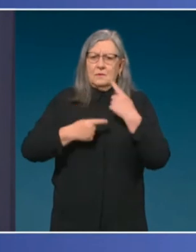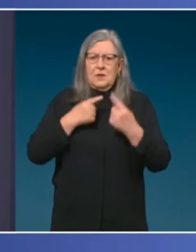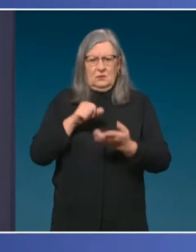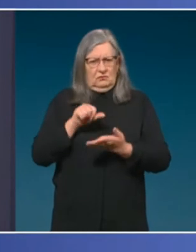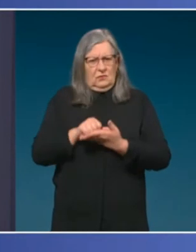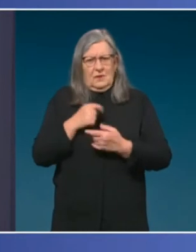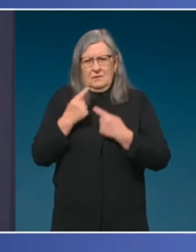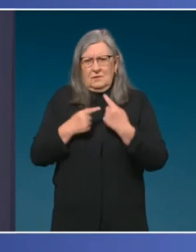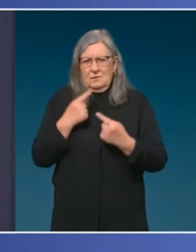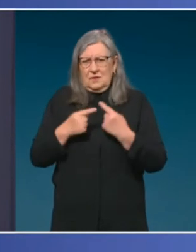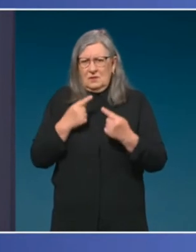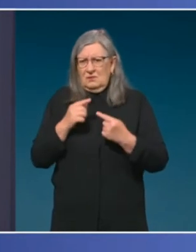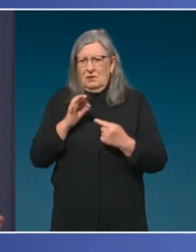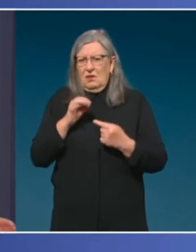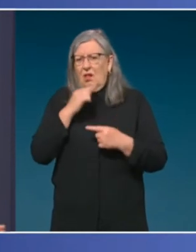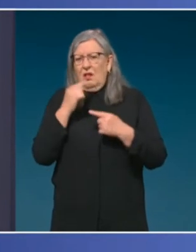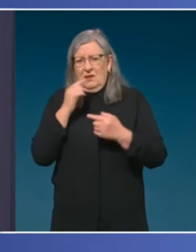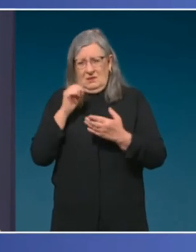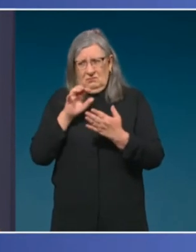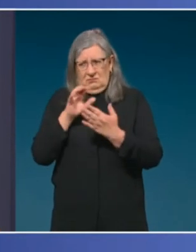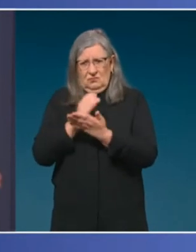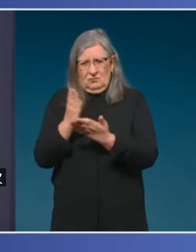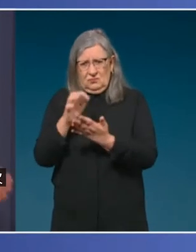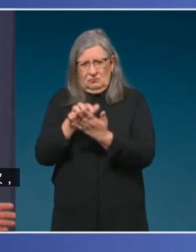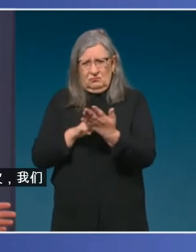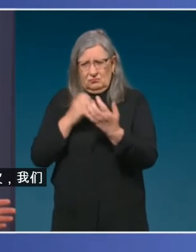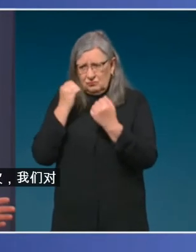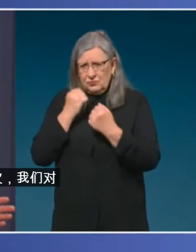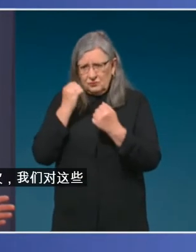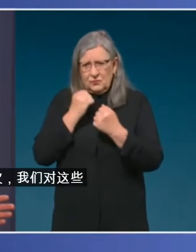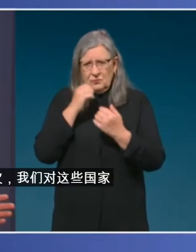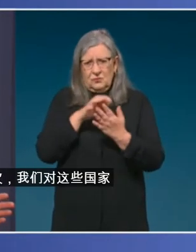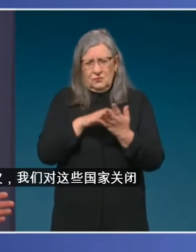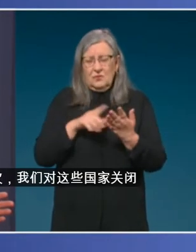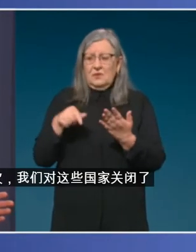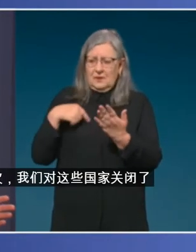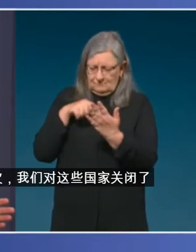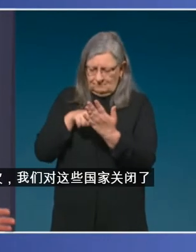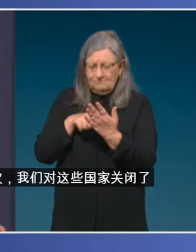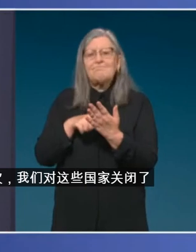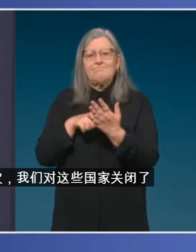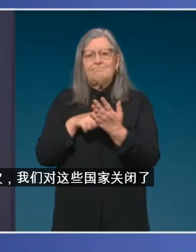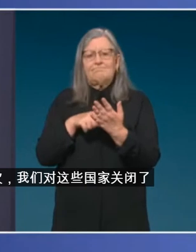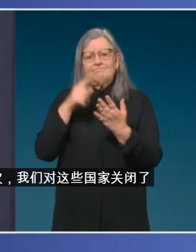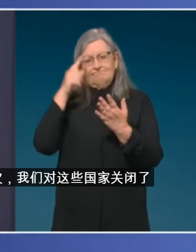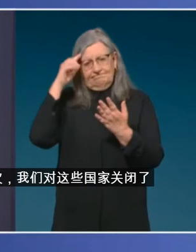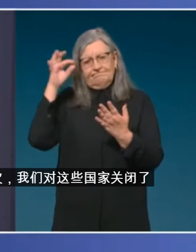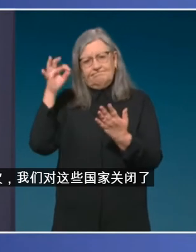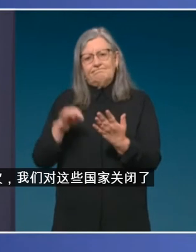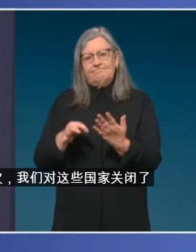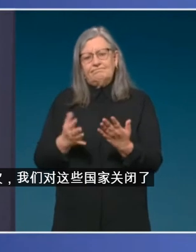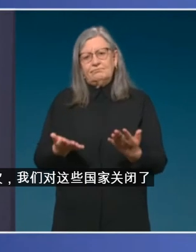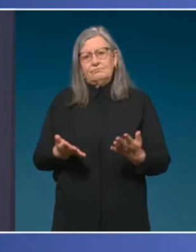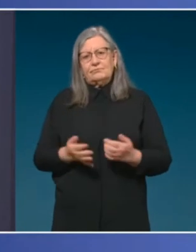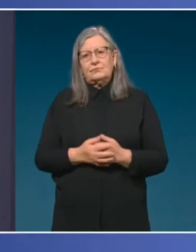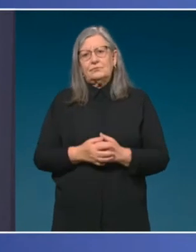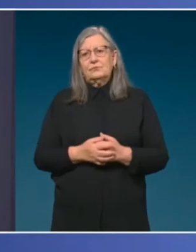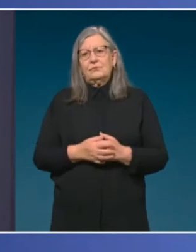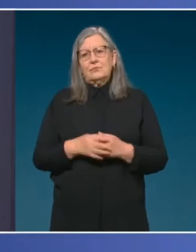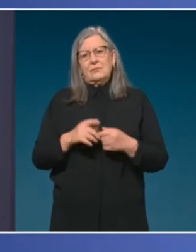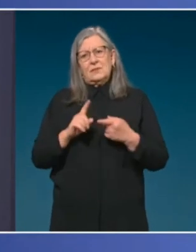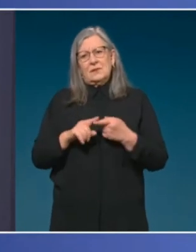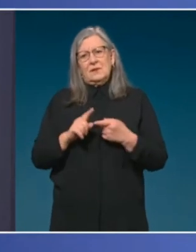be balanced and proportionate. Firstly, on Saturday, that we closed to these countries. Secondly,